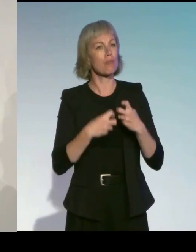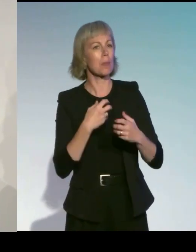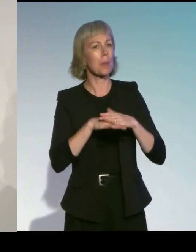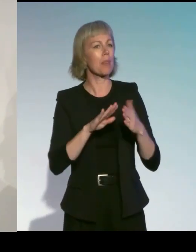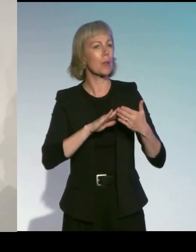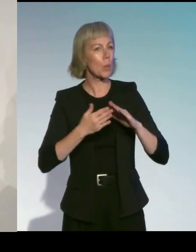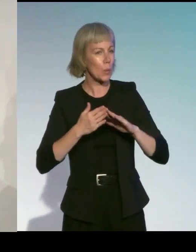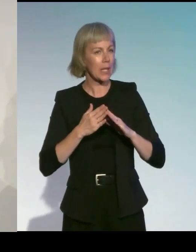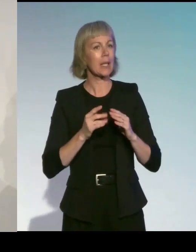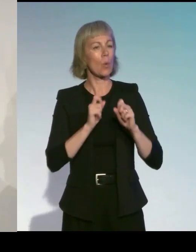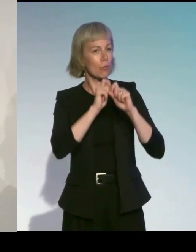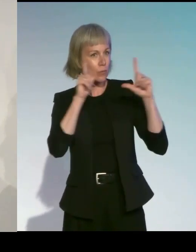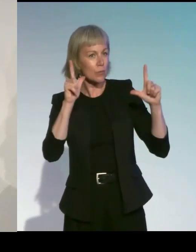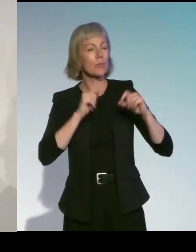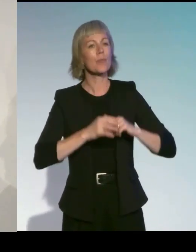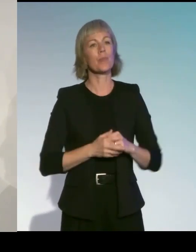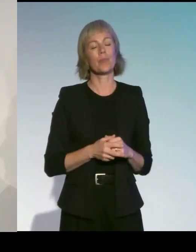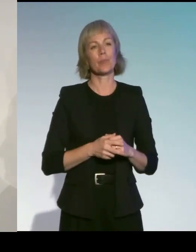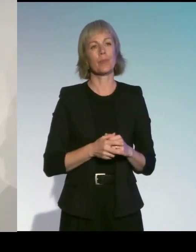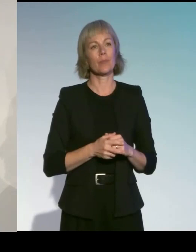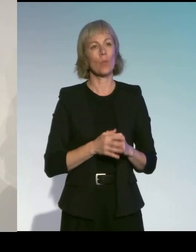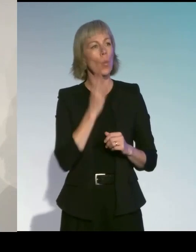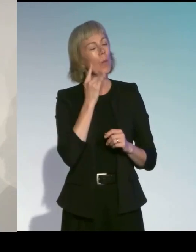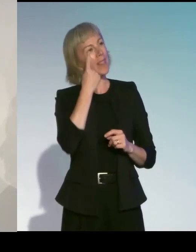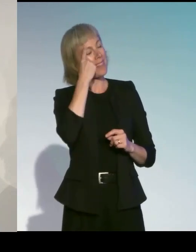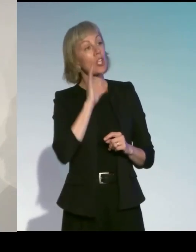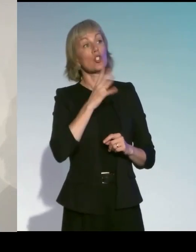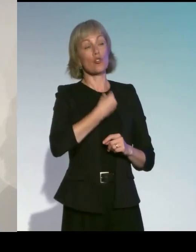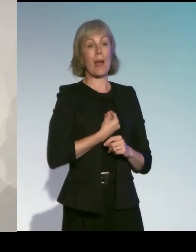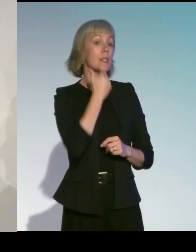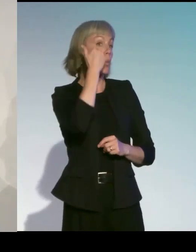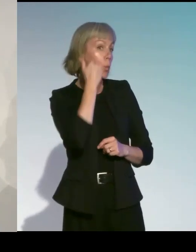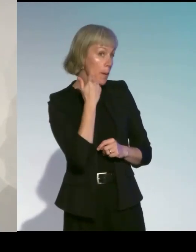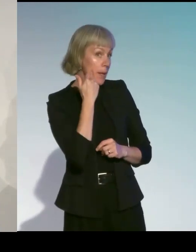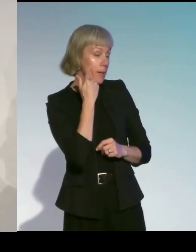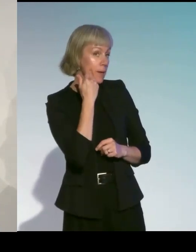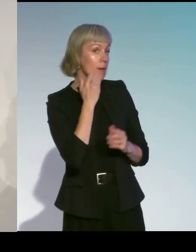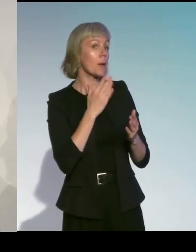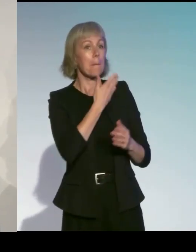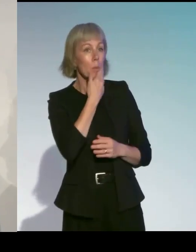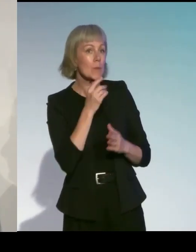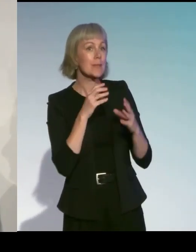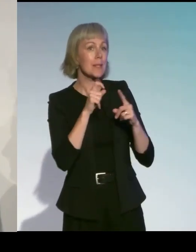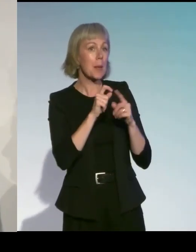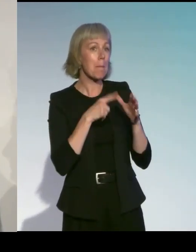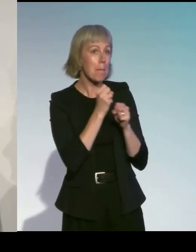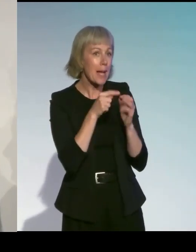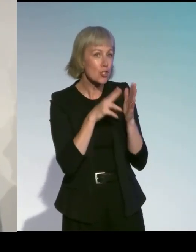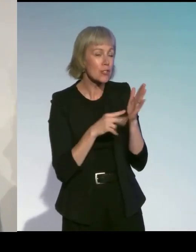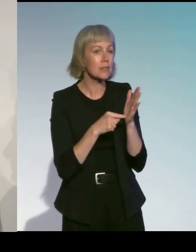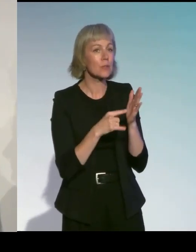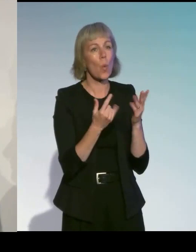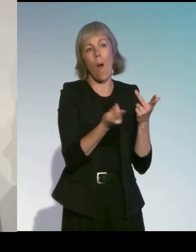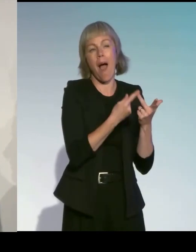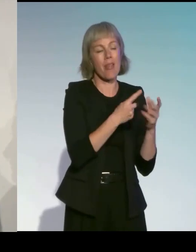think when we think about beauty pageants for trans women in particular, or LGBTQI individuals